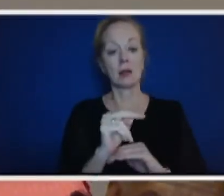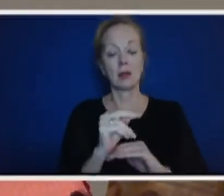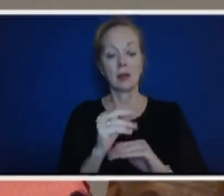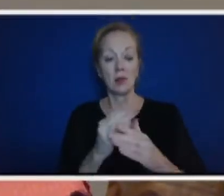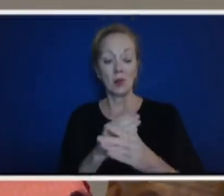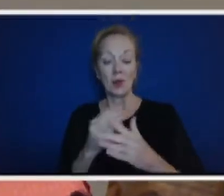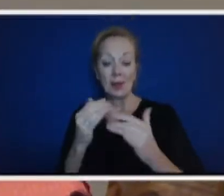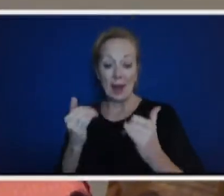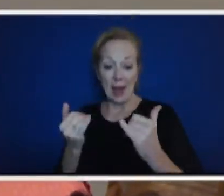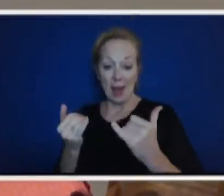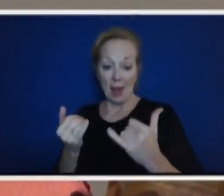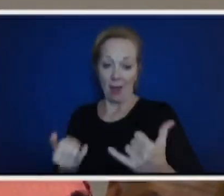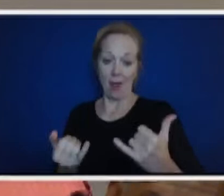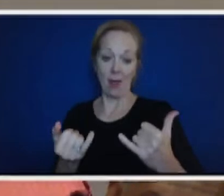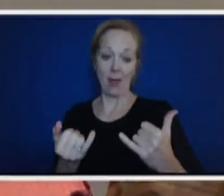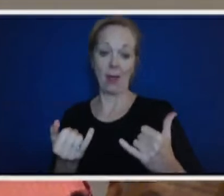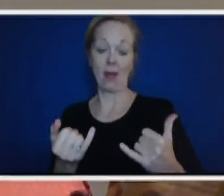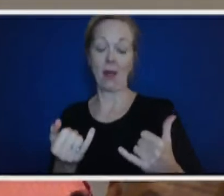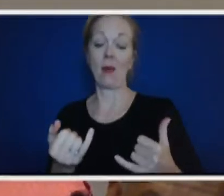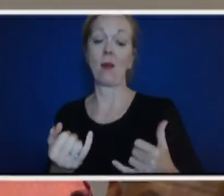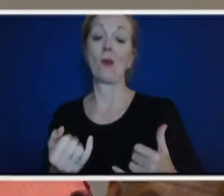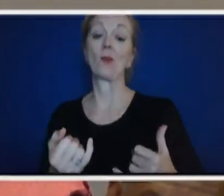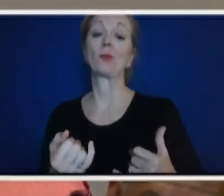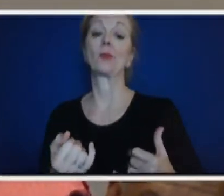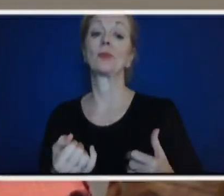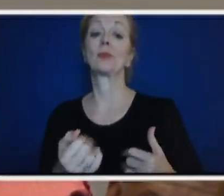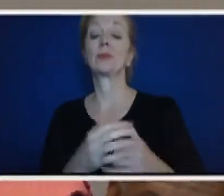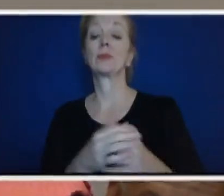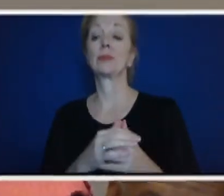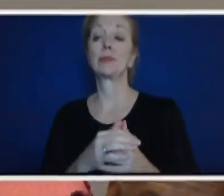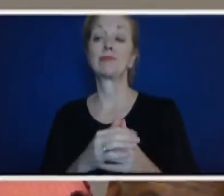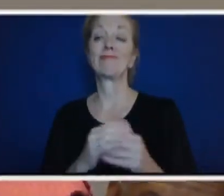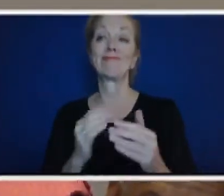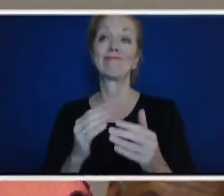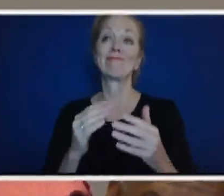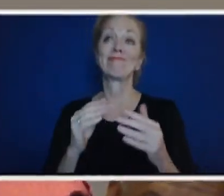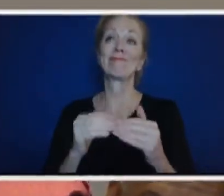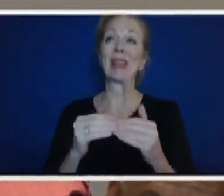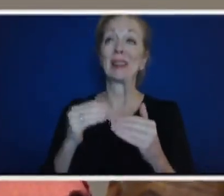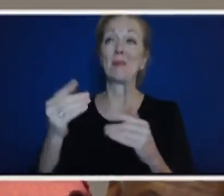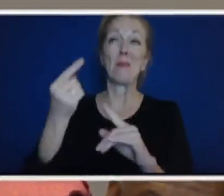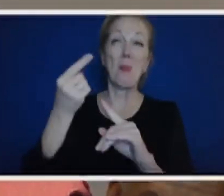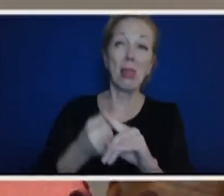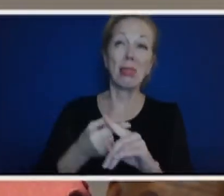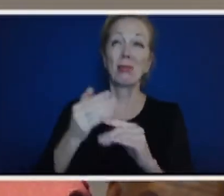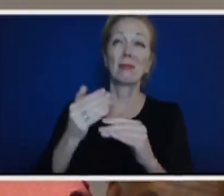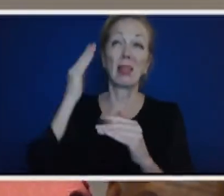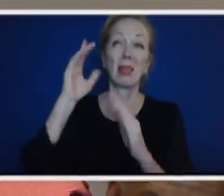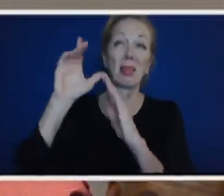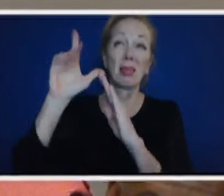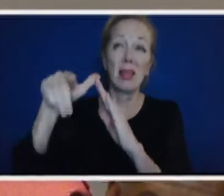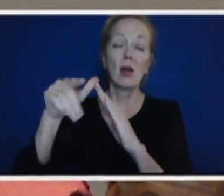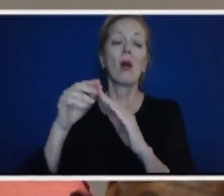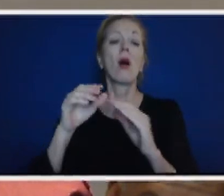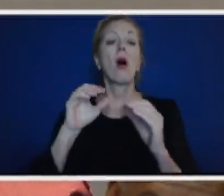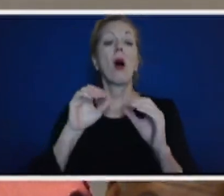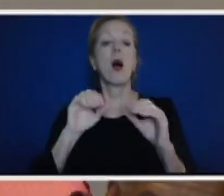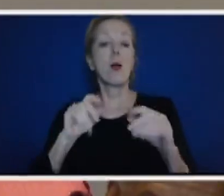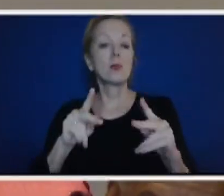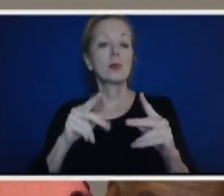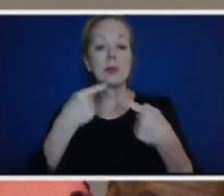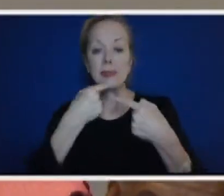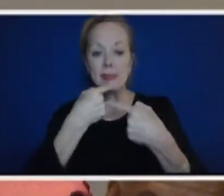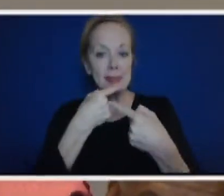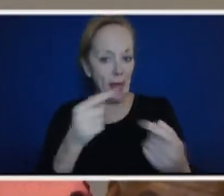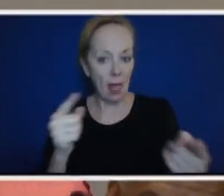now, Colin, and a month's time, we have the opportunity to spread that news, right? That this is